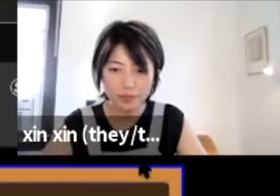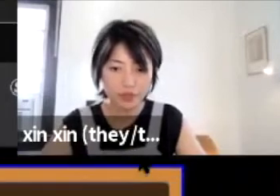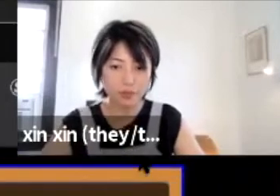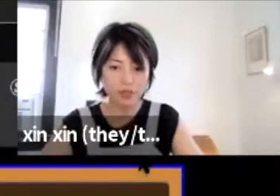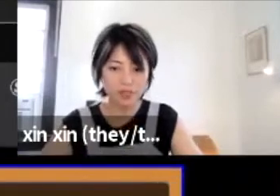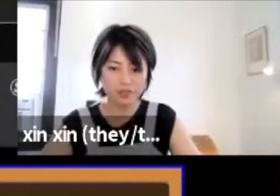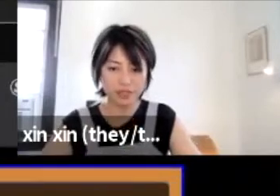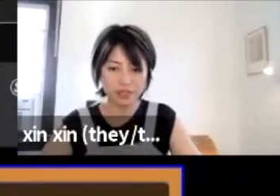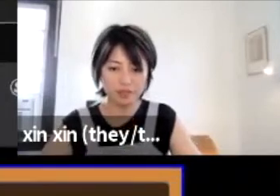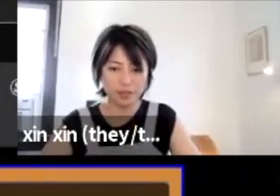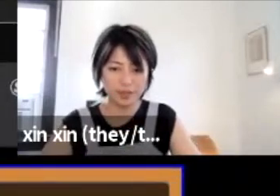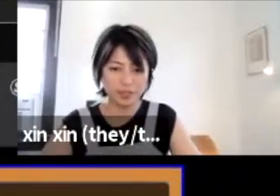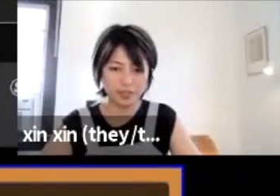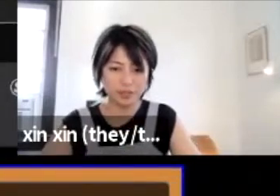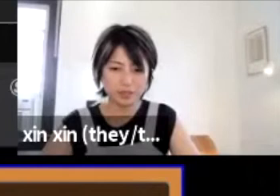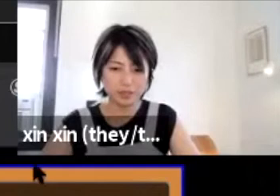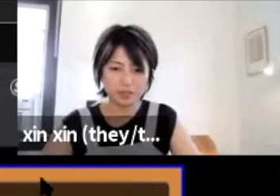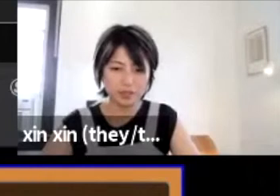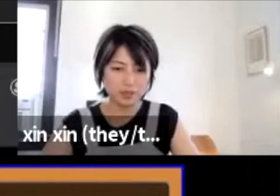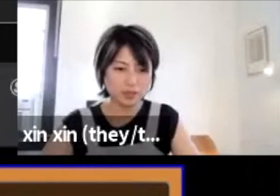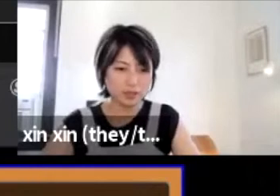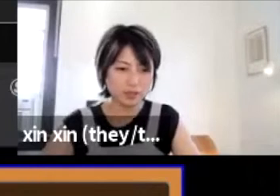Okay. Are you able to see everything now on my screen?